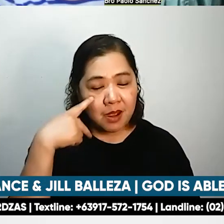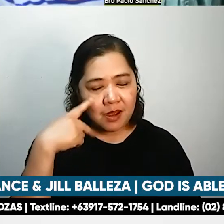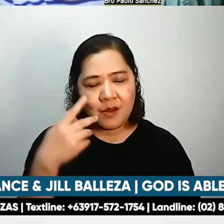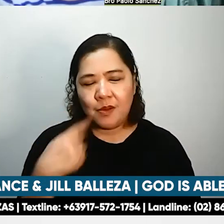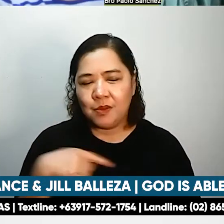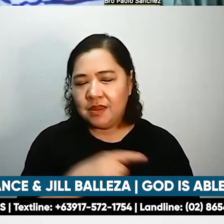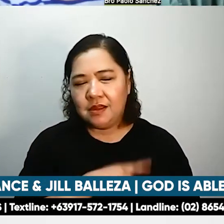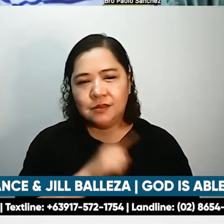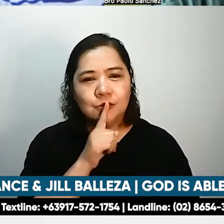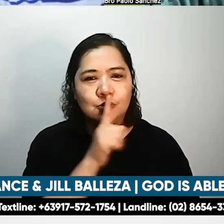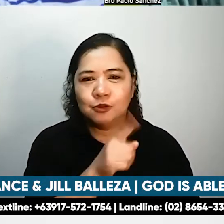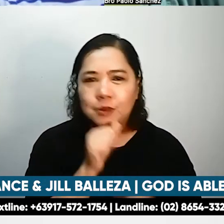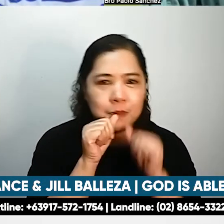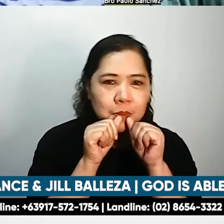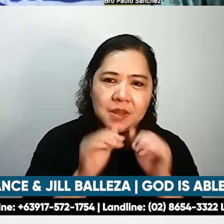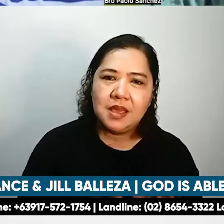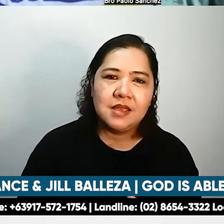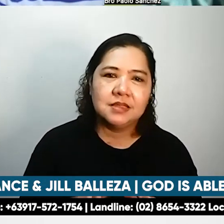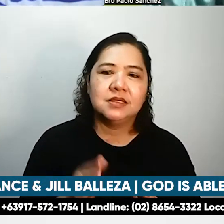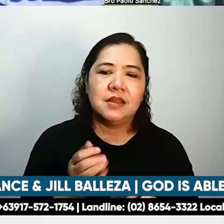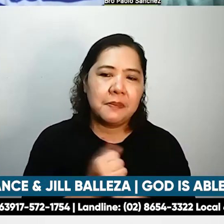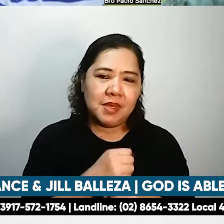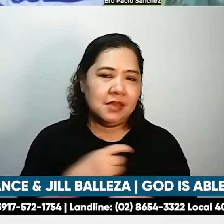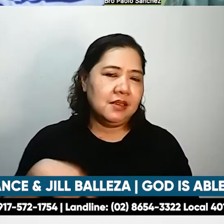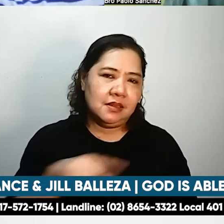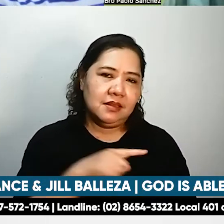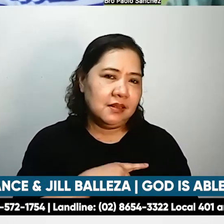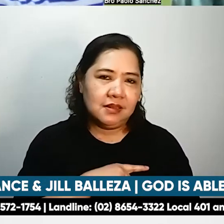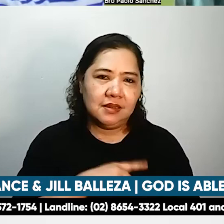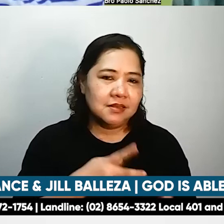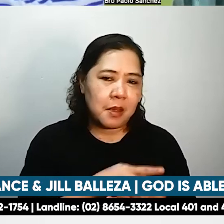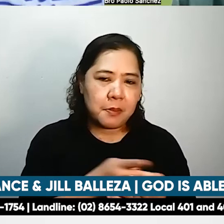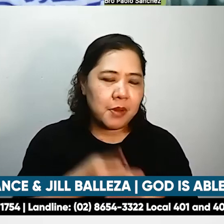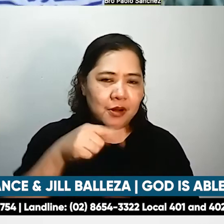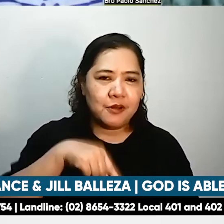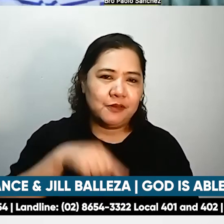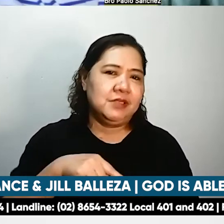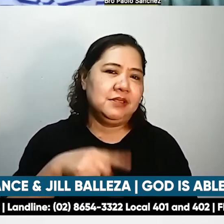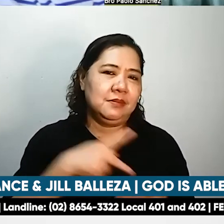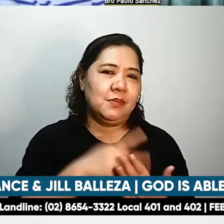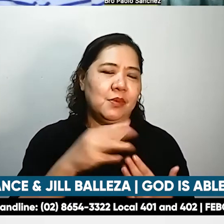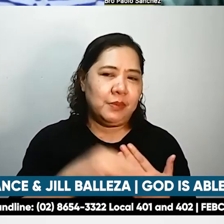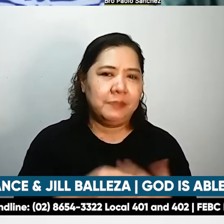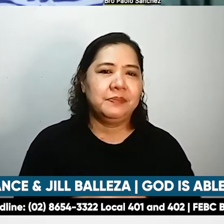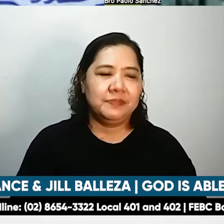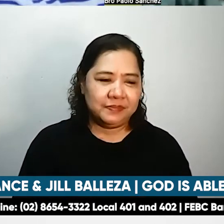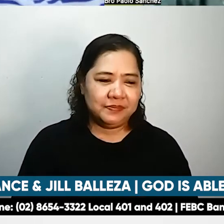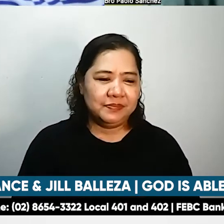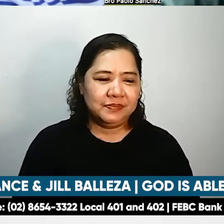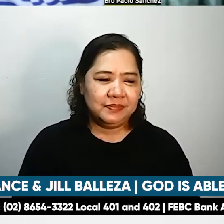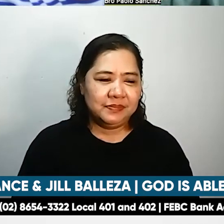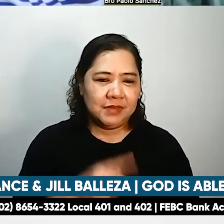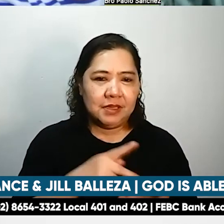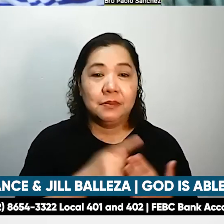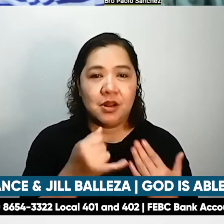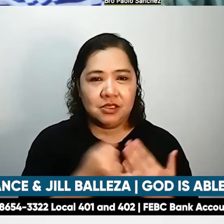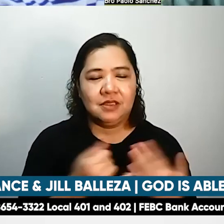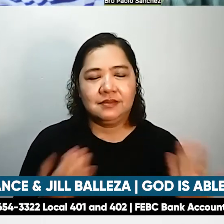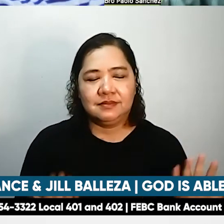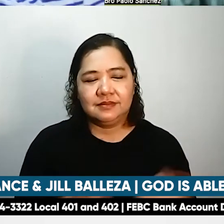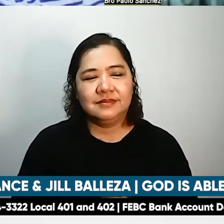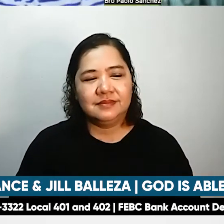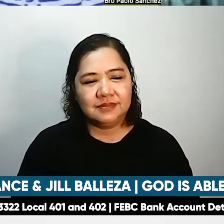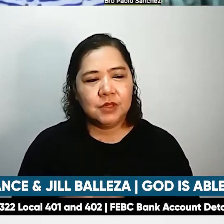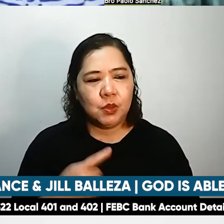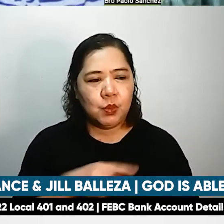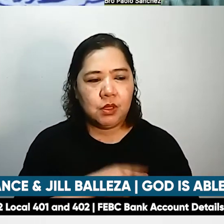na you're making us a part of this sobrang honored thank thank so much and we are so honored and so